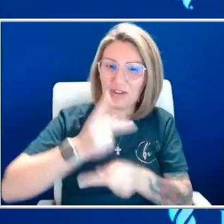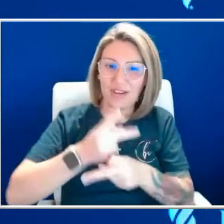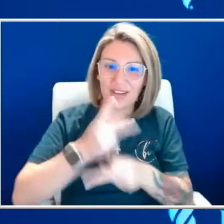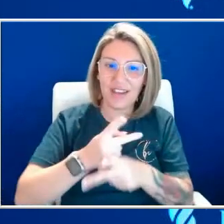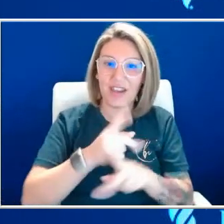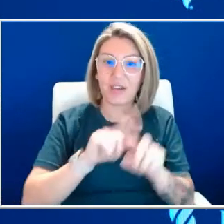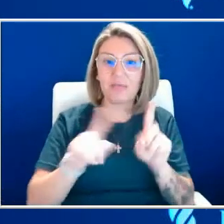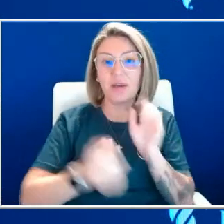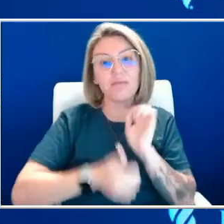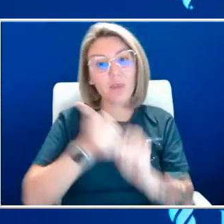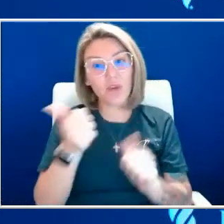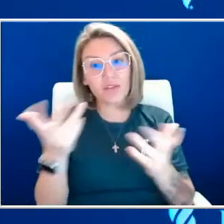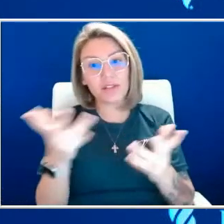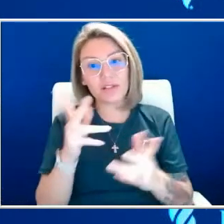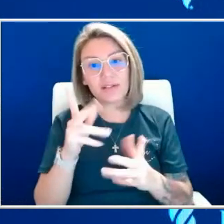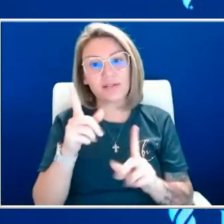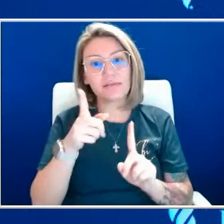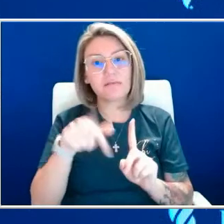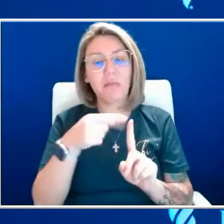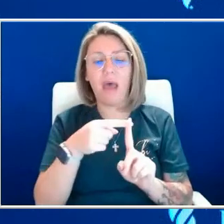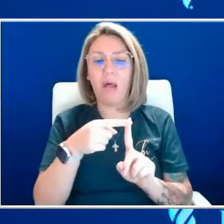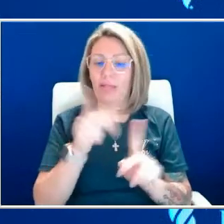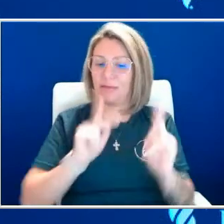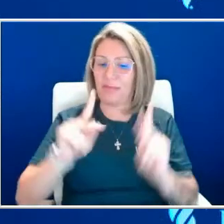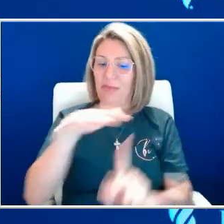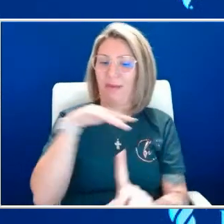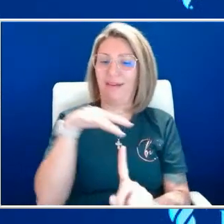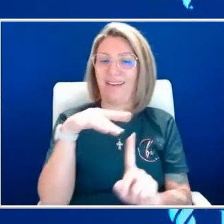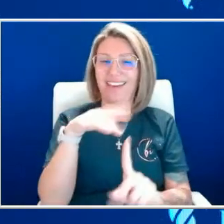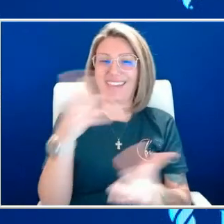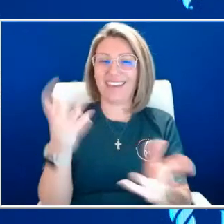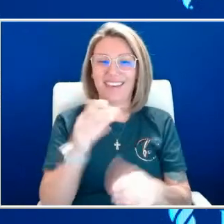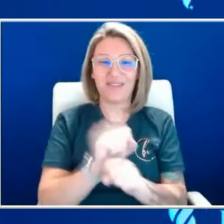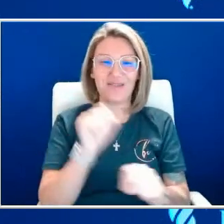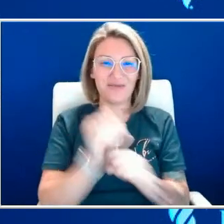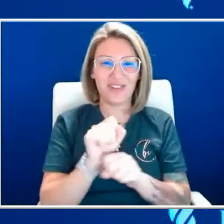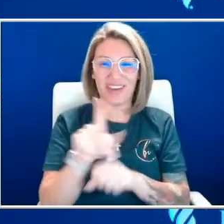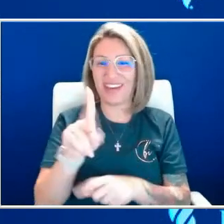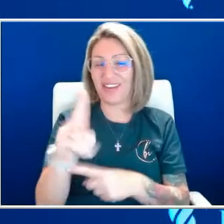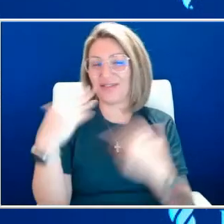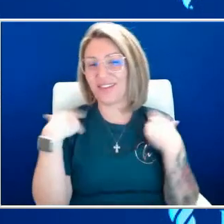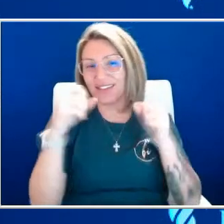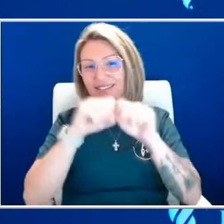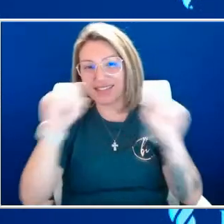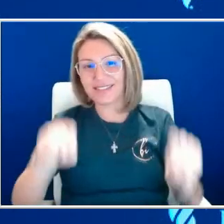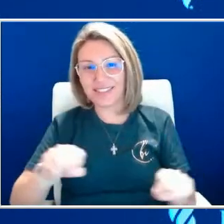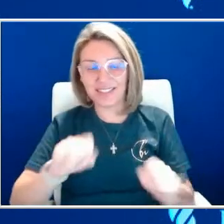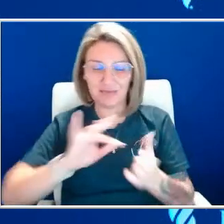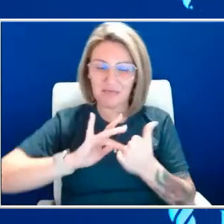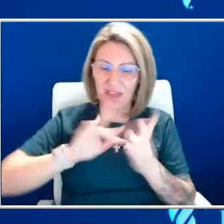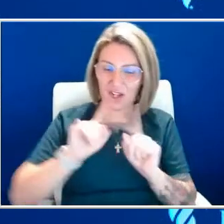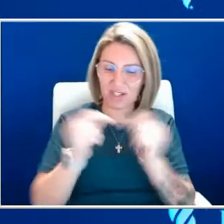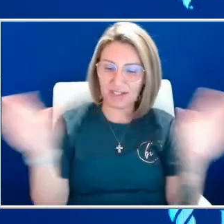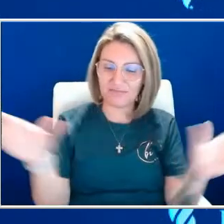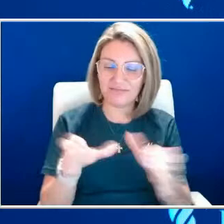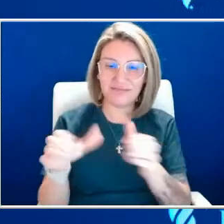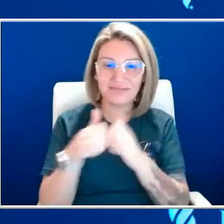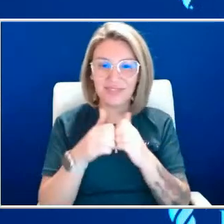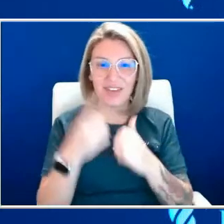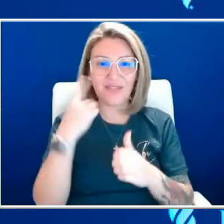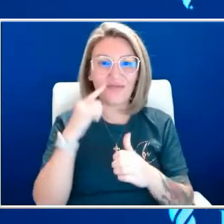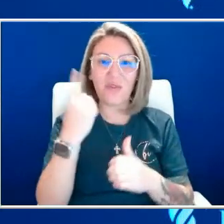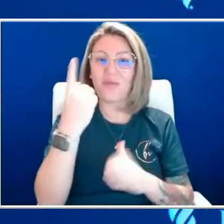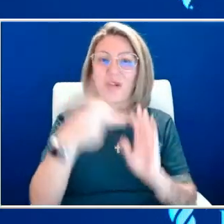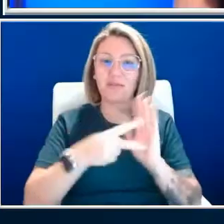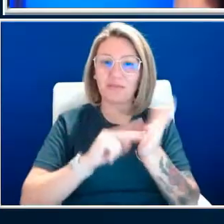all, it's about the people. It's about the people working here at the University of Kansas Health System. Those medical teams all working together, all working for that one purpose, and that's just to make